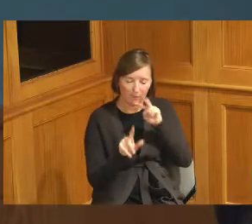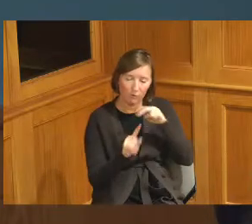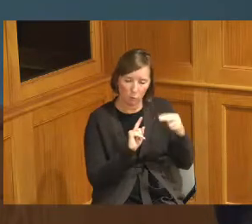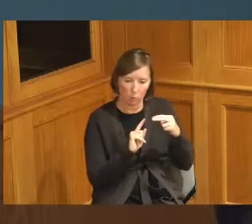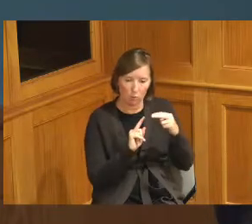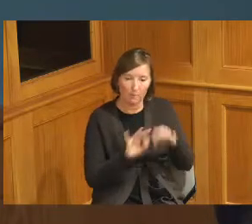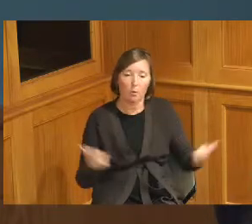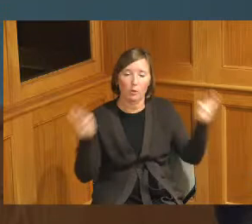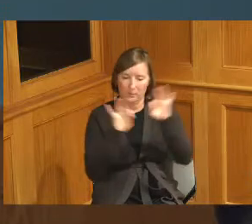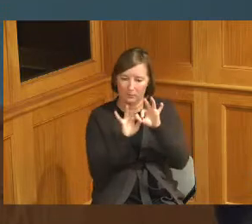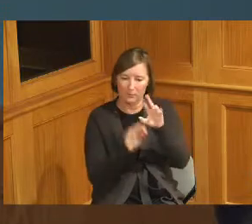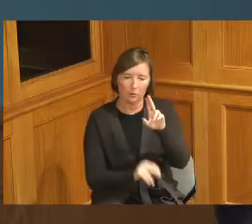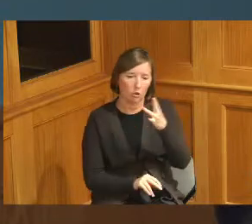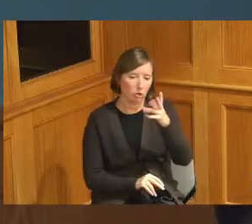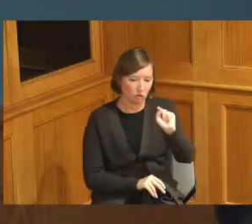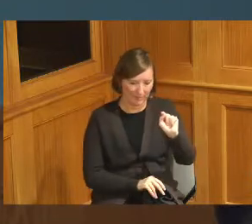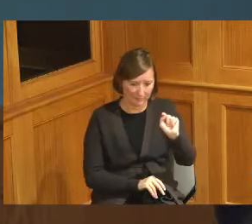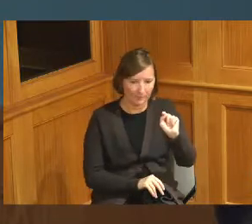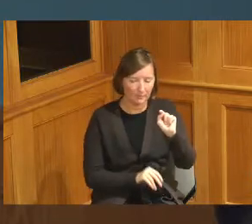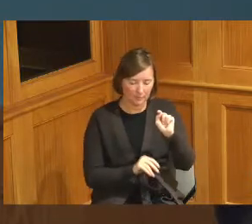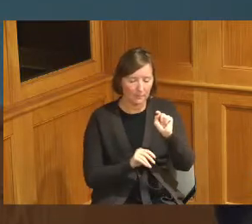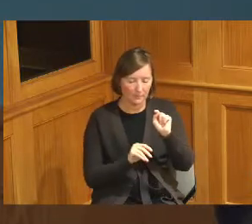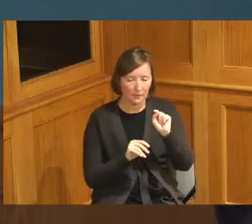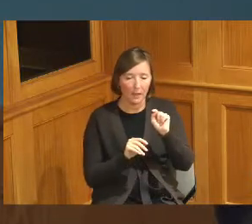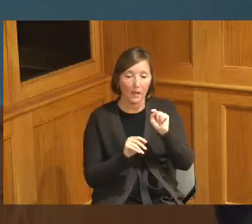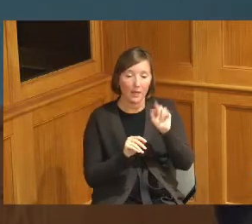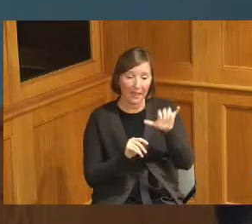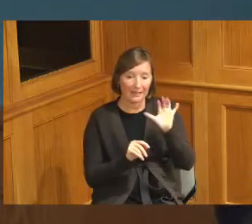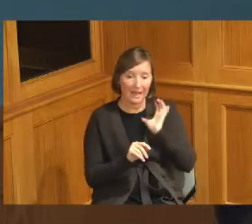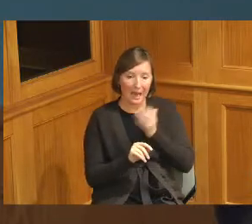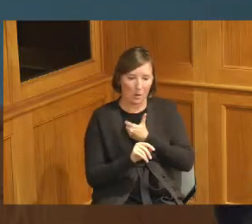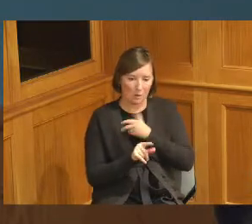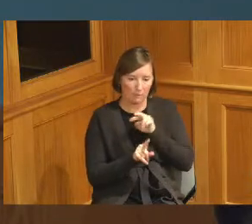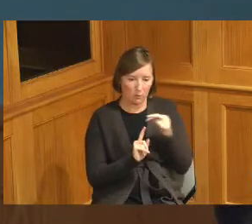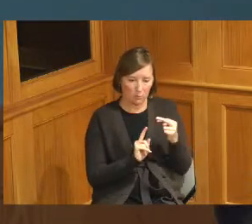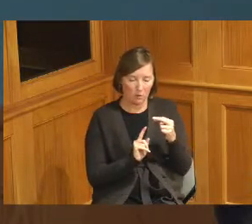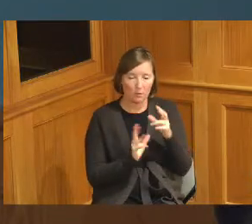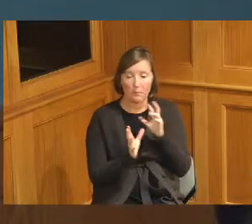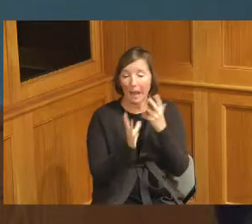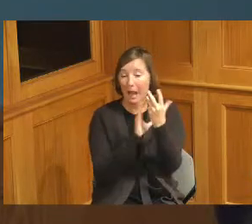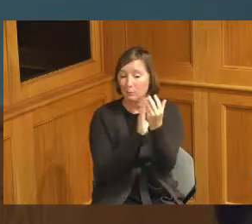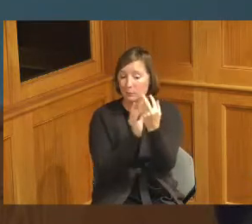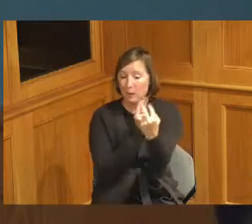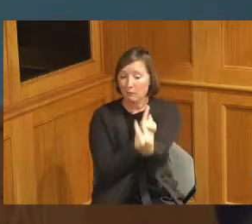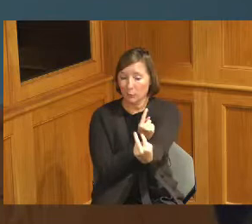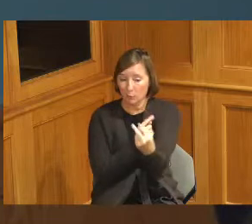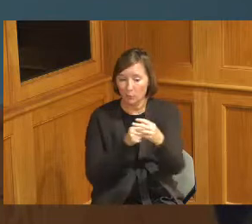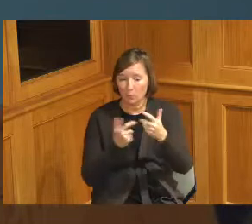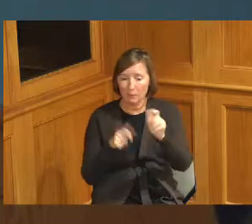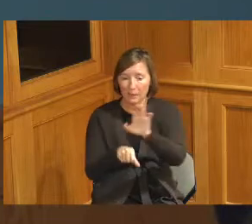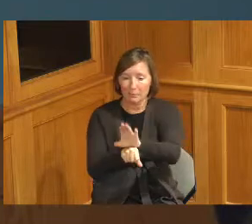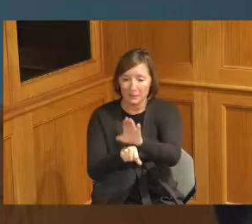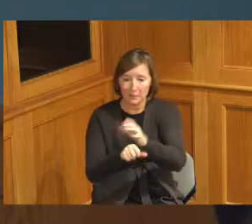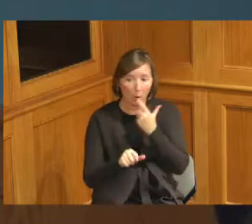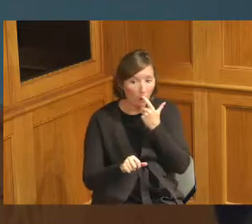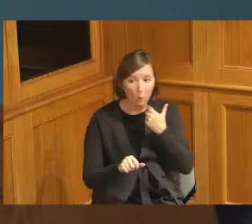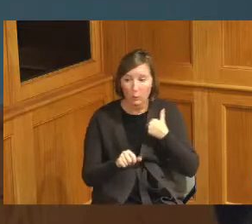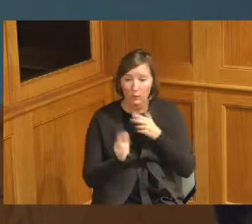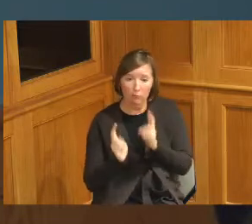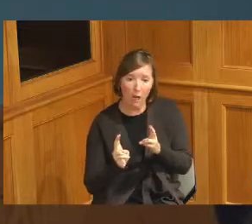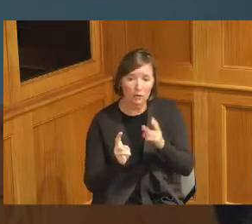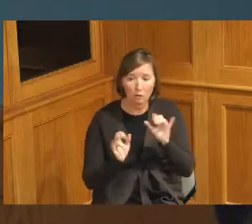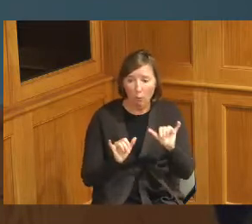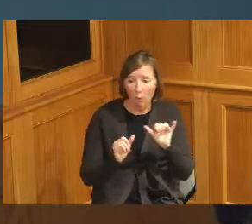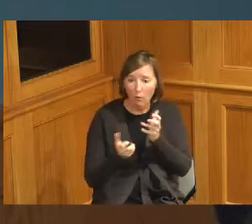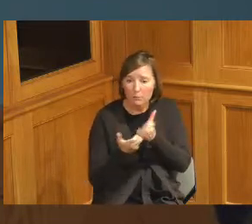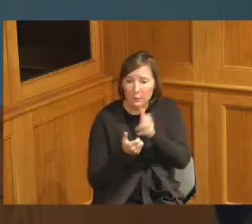outside groups come with something, big business come with something, and we rush. We got to hurry up. We got to get this done. We got to get